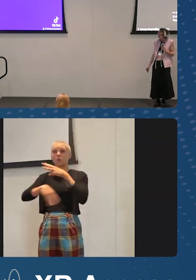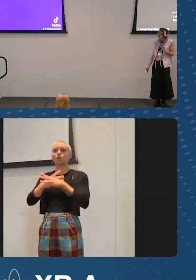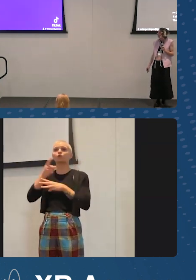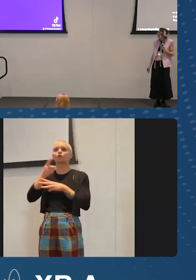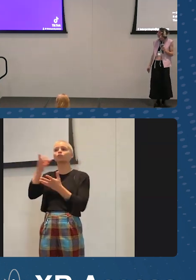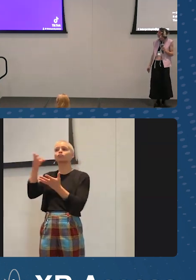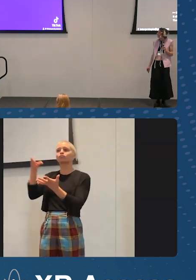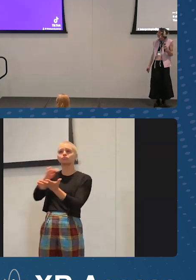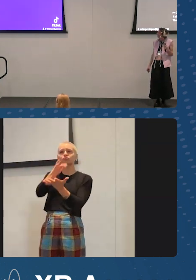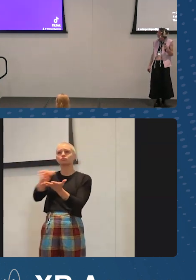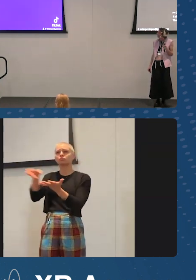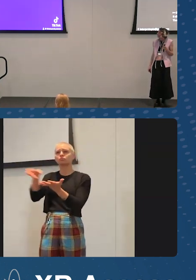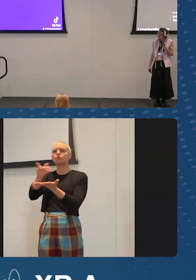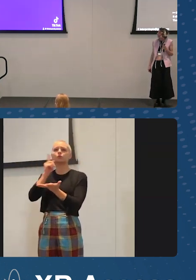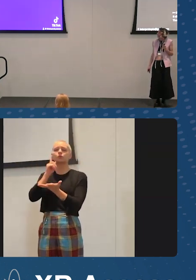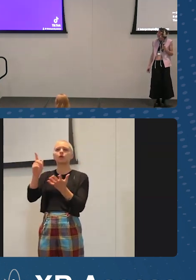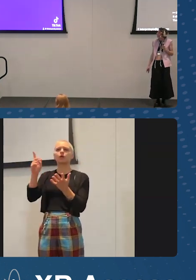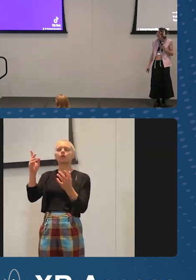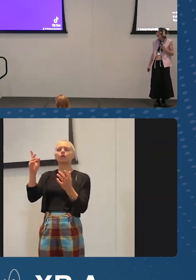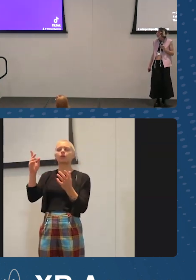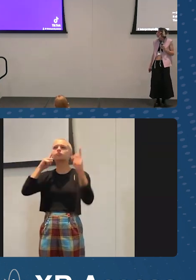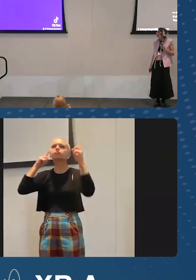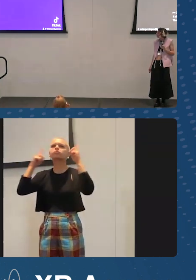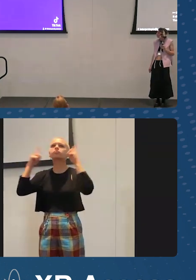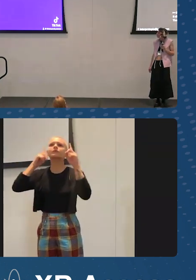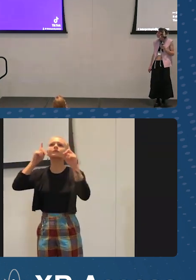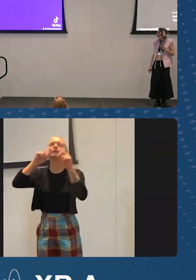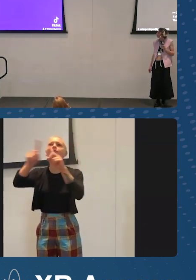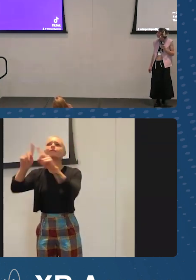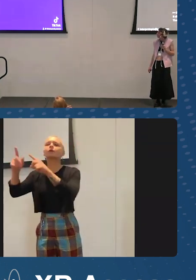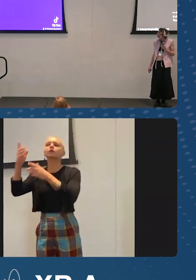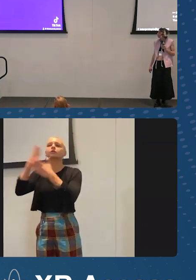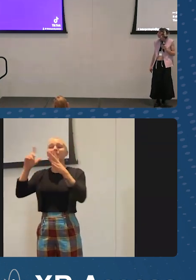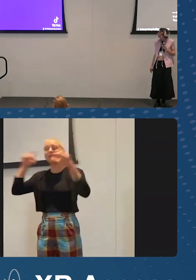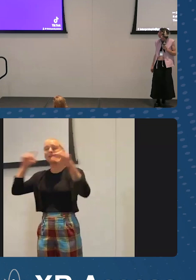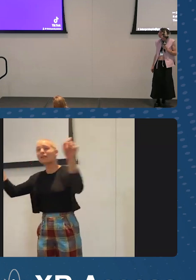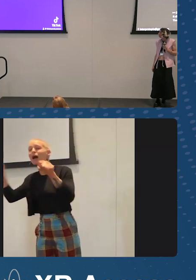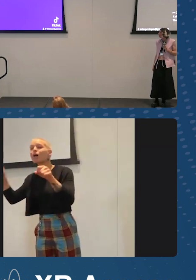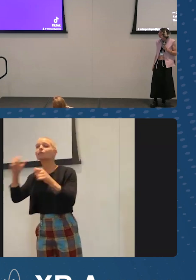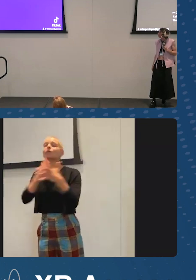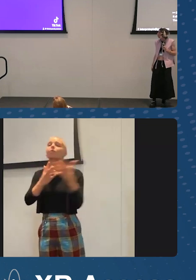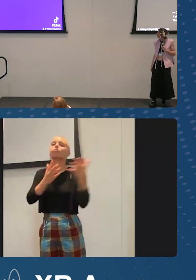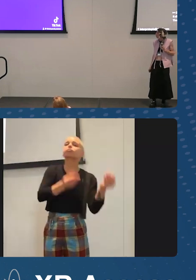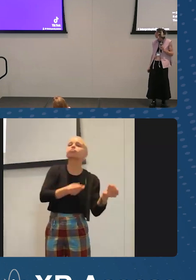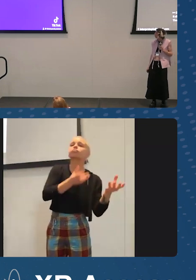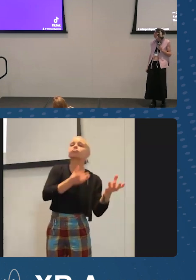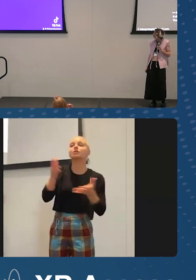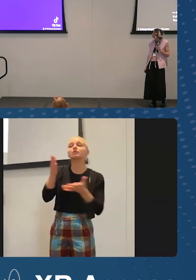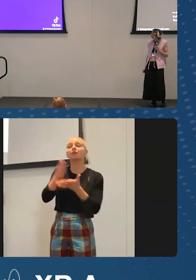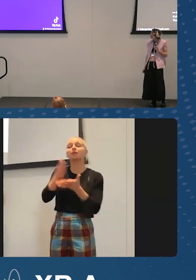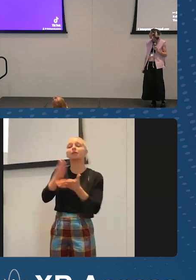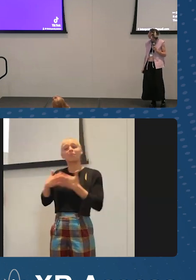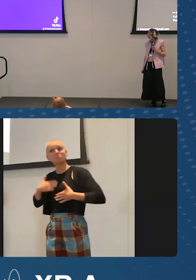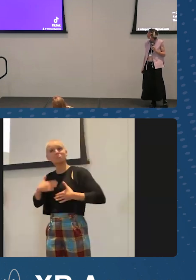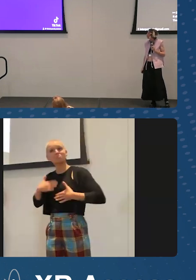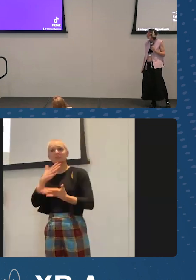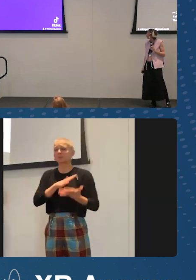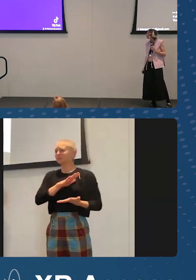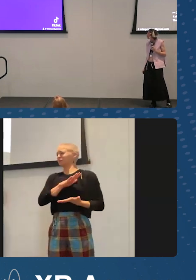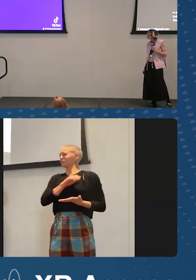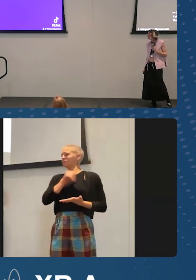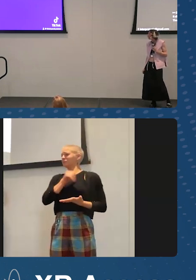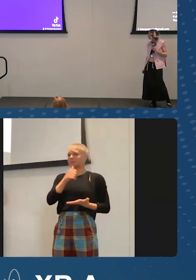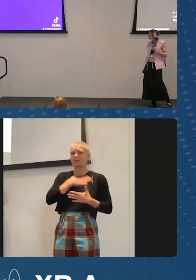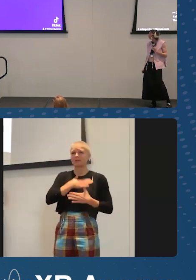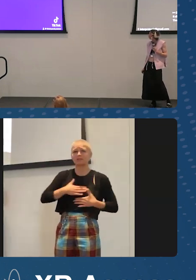all kinds of different sounds. Some of them will be loud and some of them will be quiet. Some of them will be pleasant and some of them won't be pleasant.